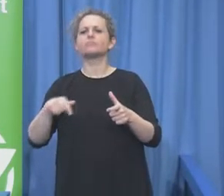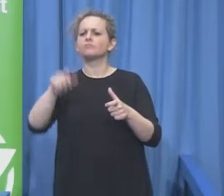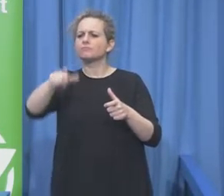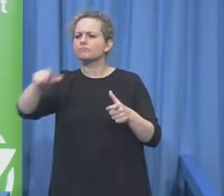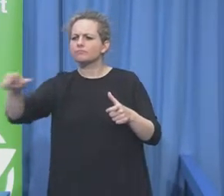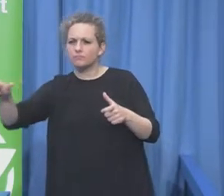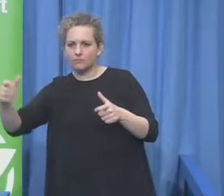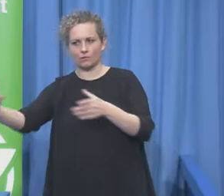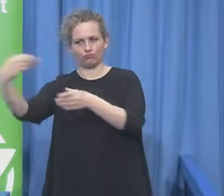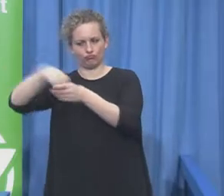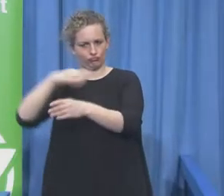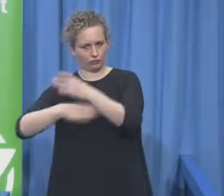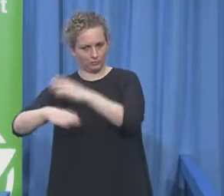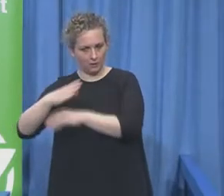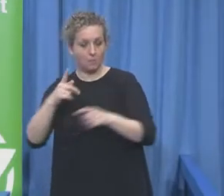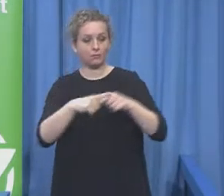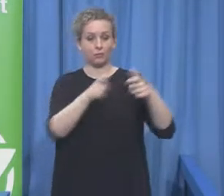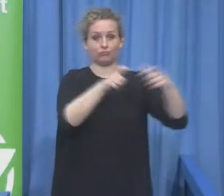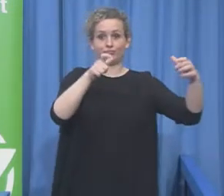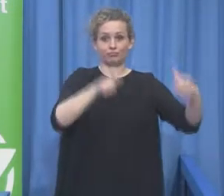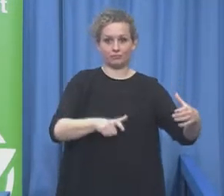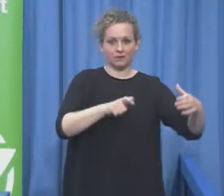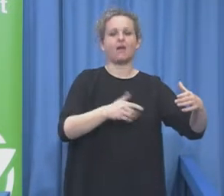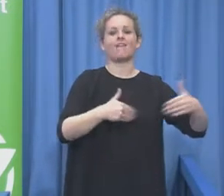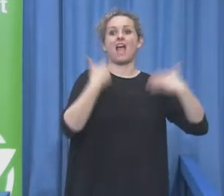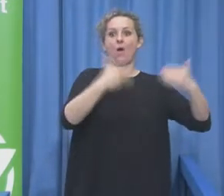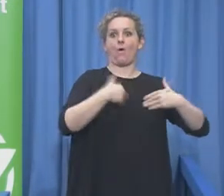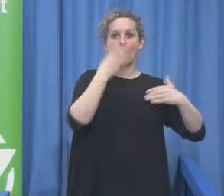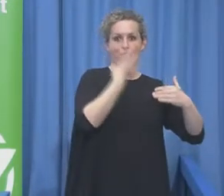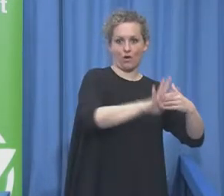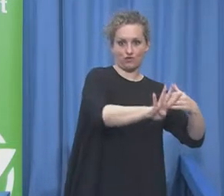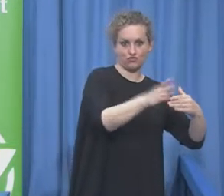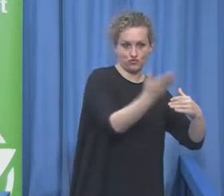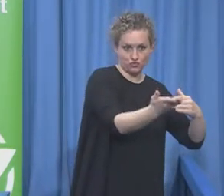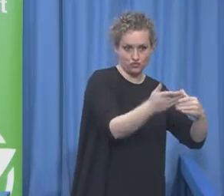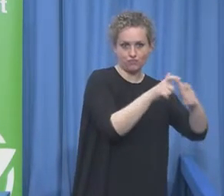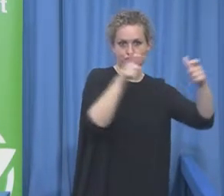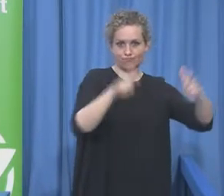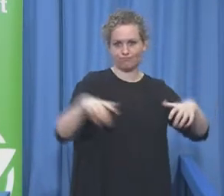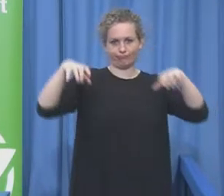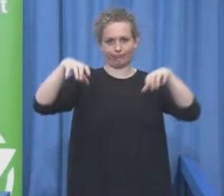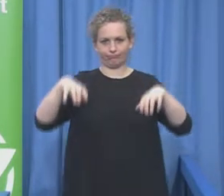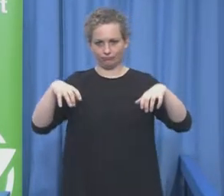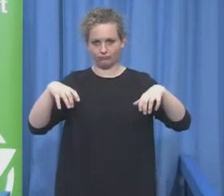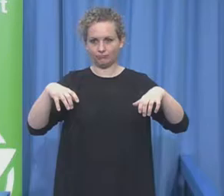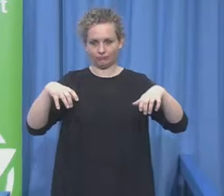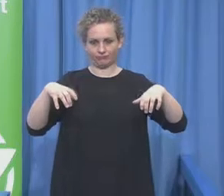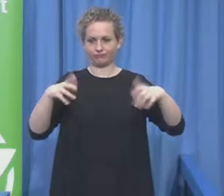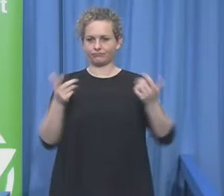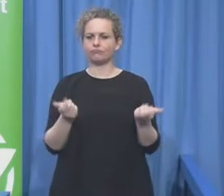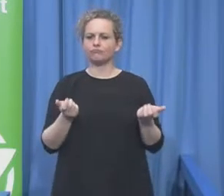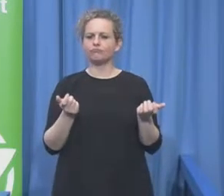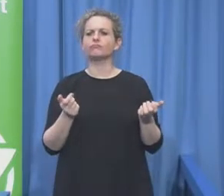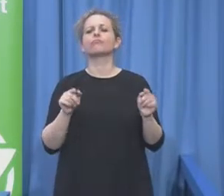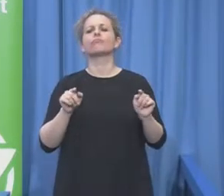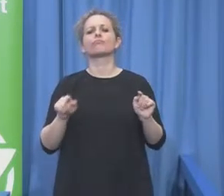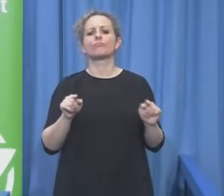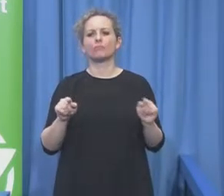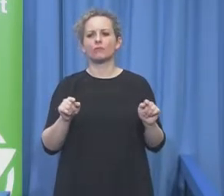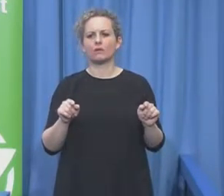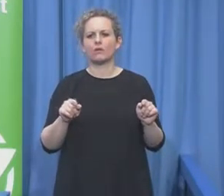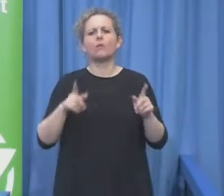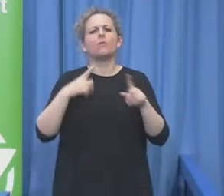companies, bringing them on board, and also actively taking part in various community work or various association level